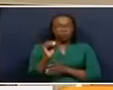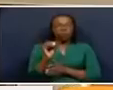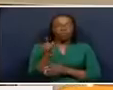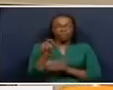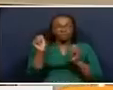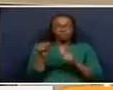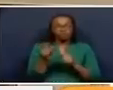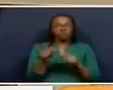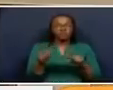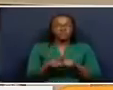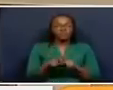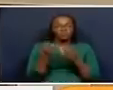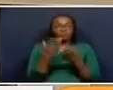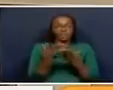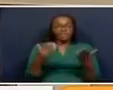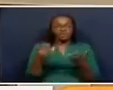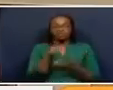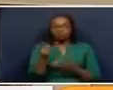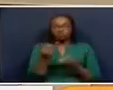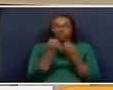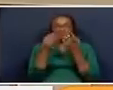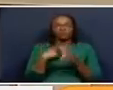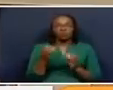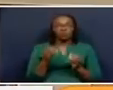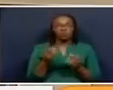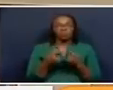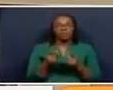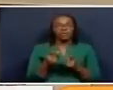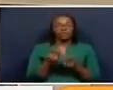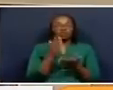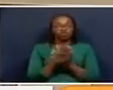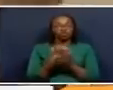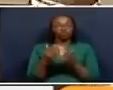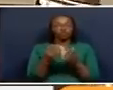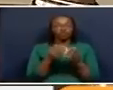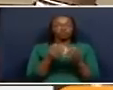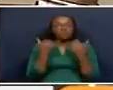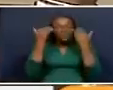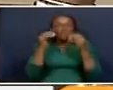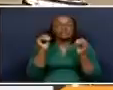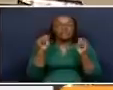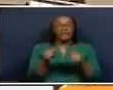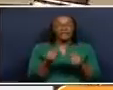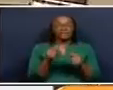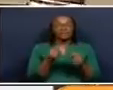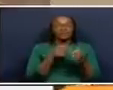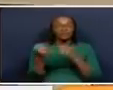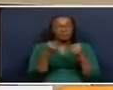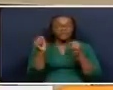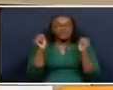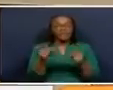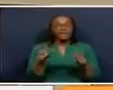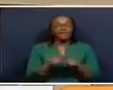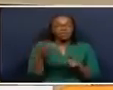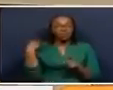is uninformed. It does not mean that we're not going to have some tensions. Inevitably, we had tensions even during the nominations. Yeah. A